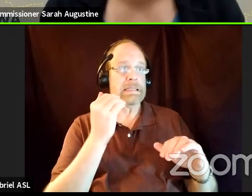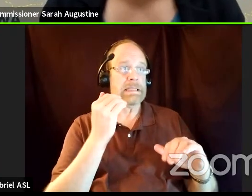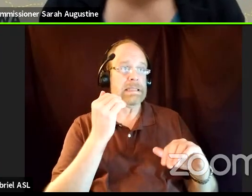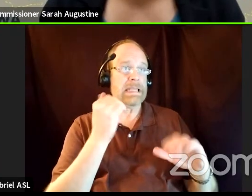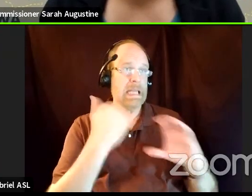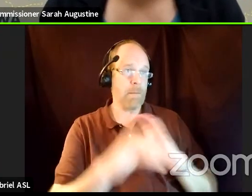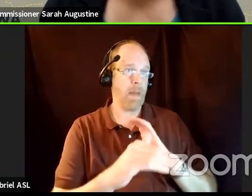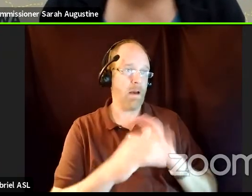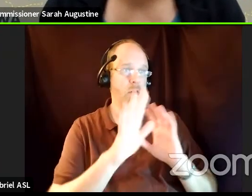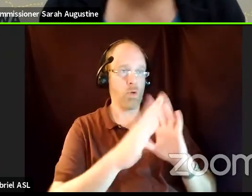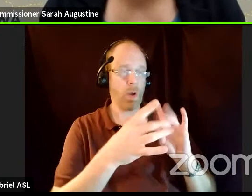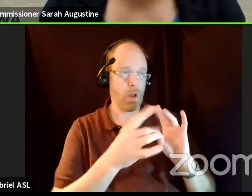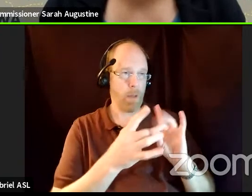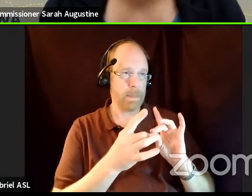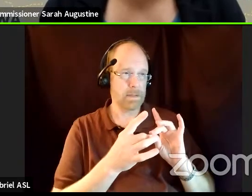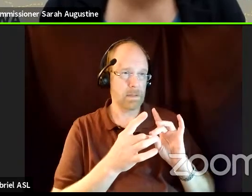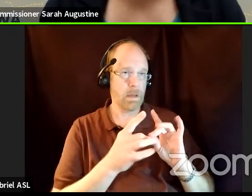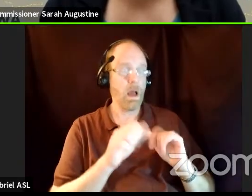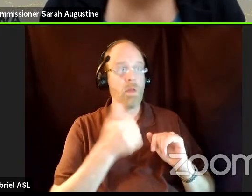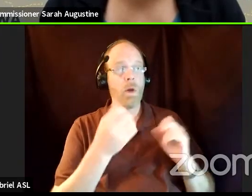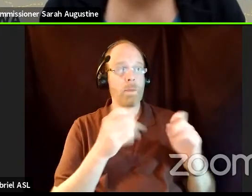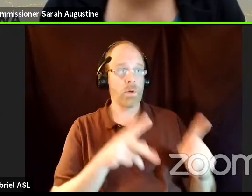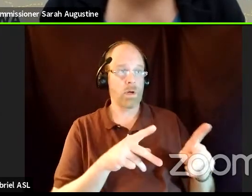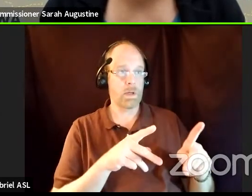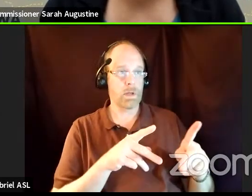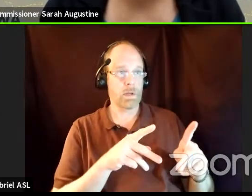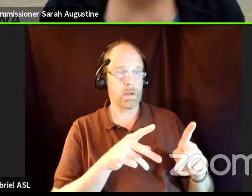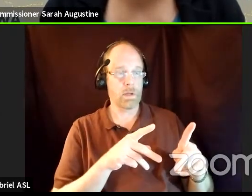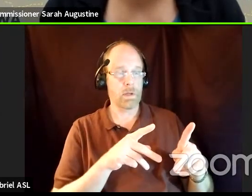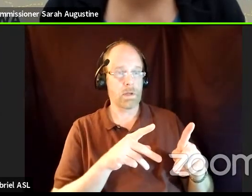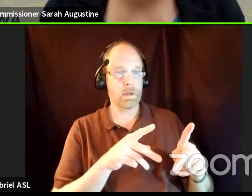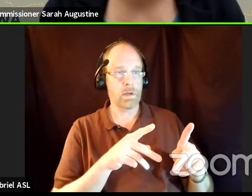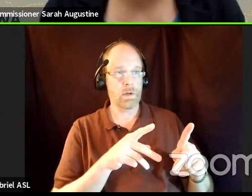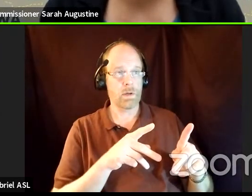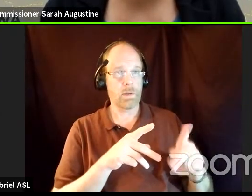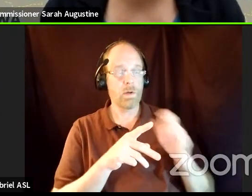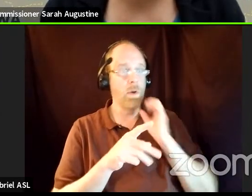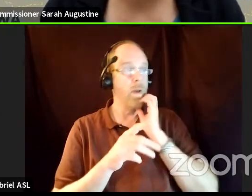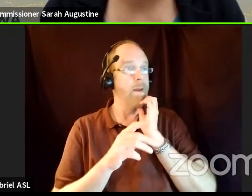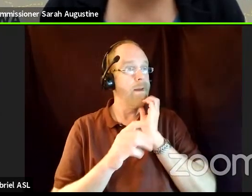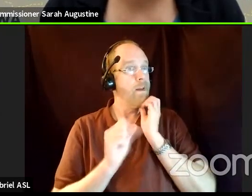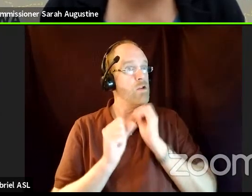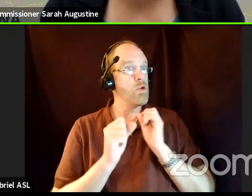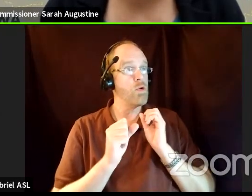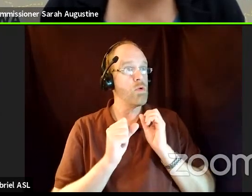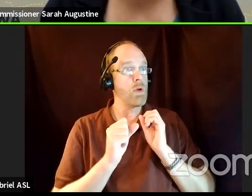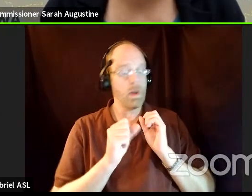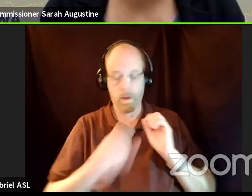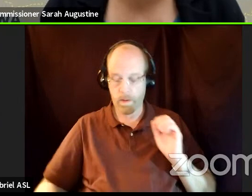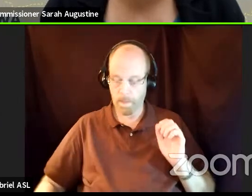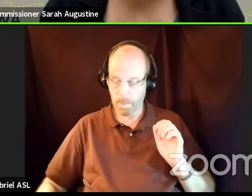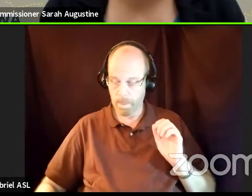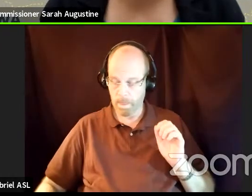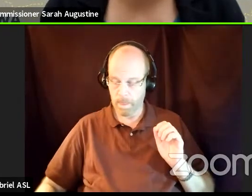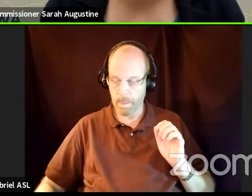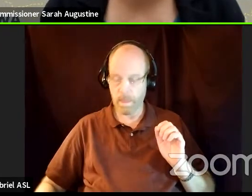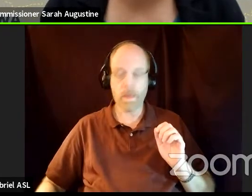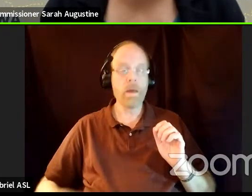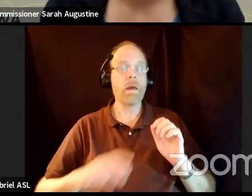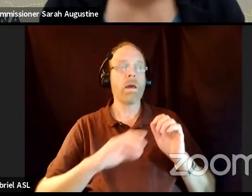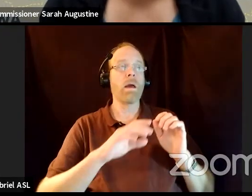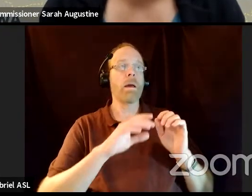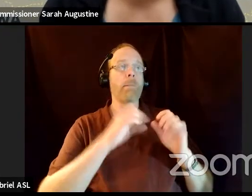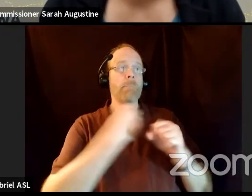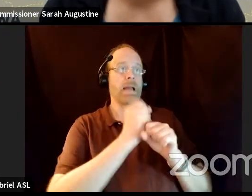writing. Another opportunity that not you have, to you can record yourself and send us a video as well to our